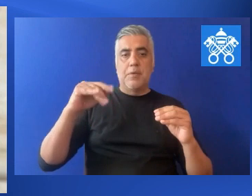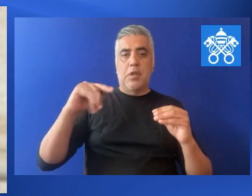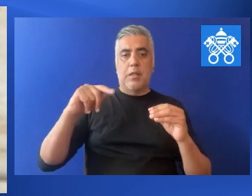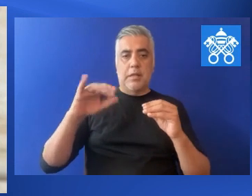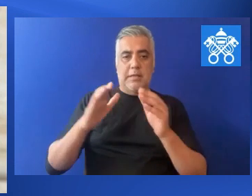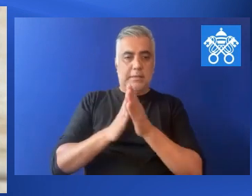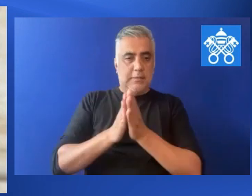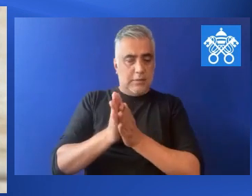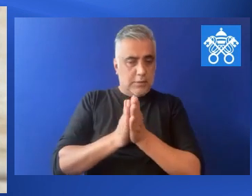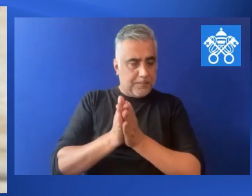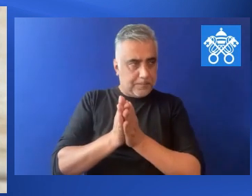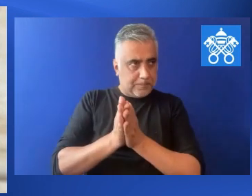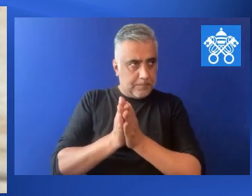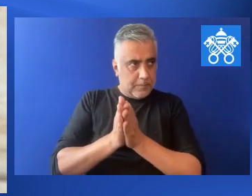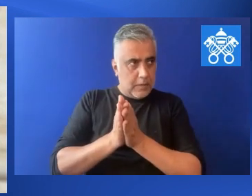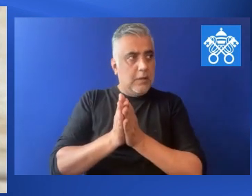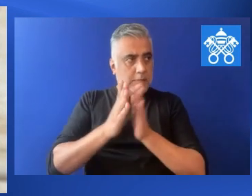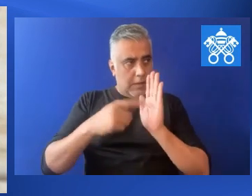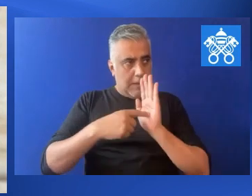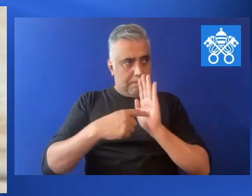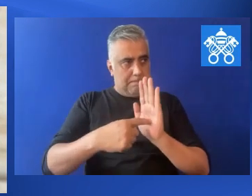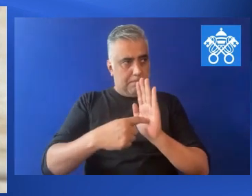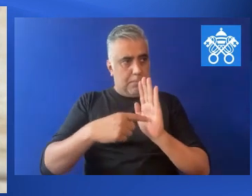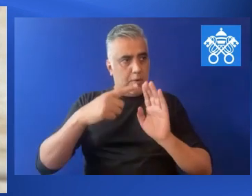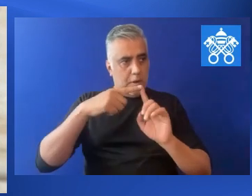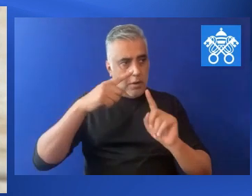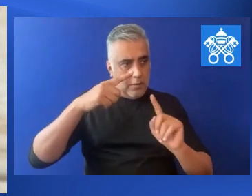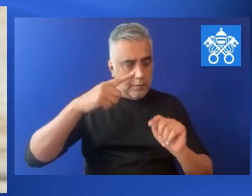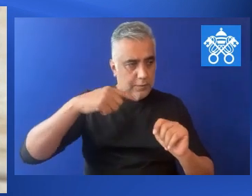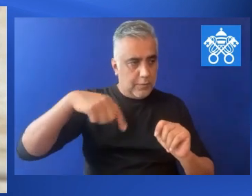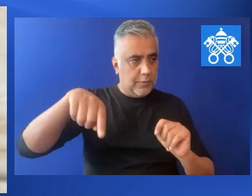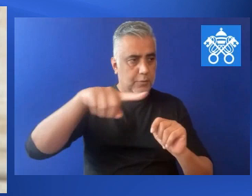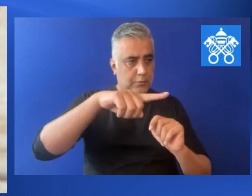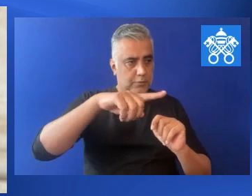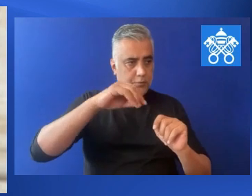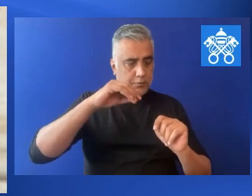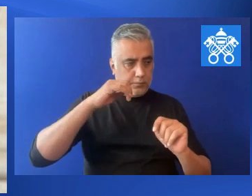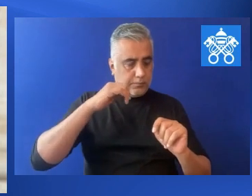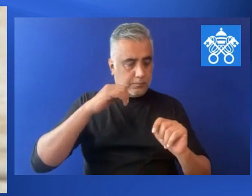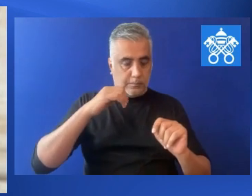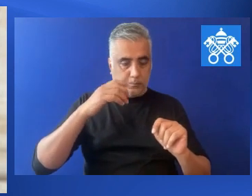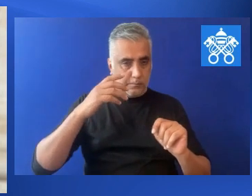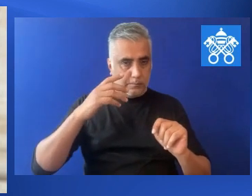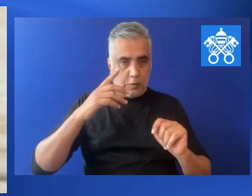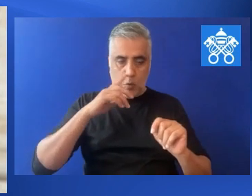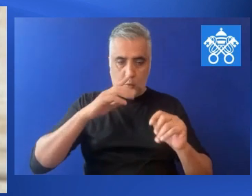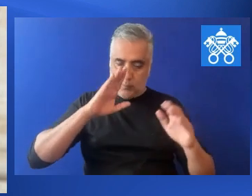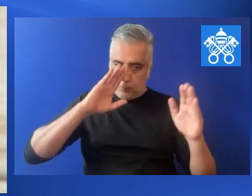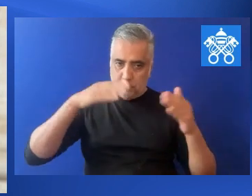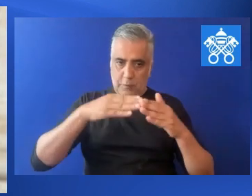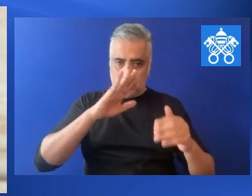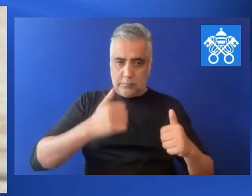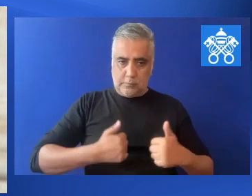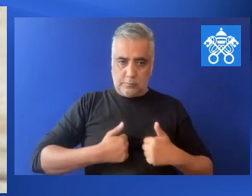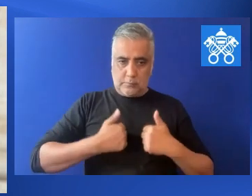sisters, in our catechesis on apostolic zeal, we have been reflecting on the example of those men and women